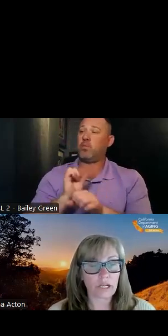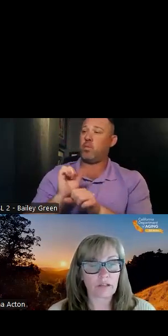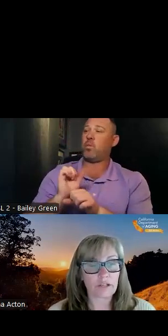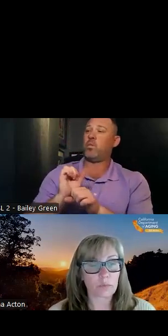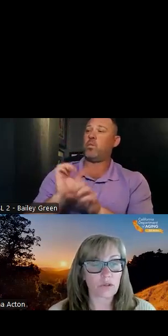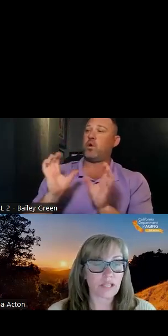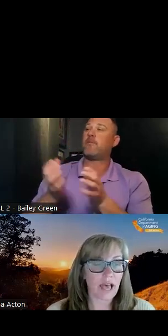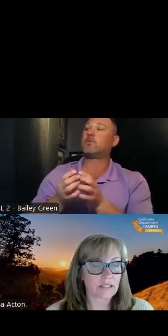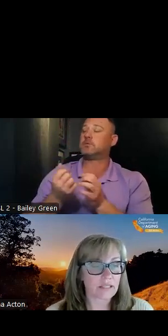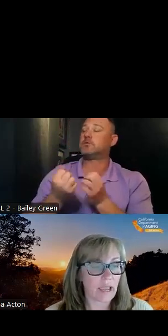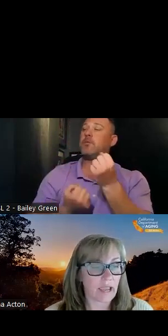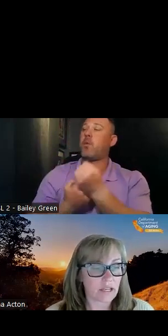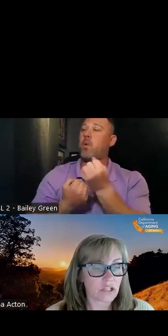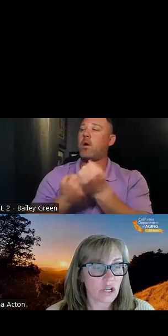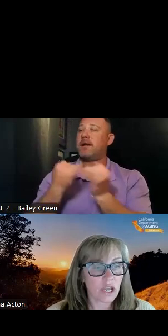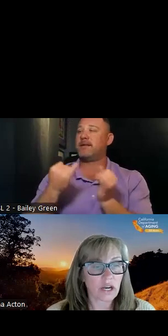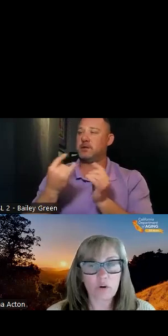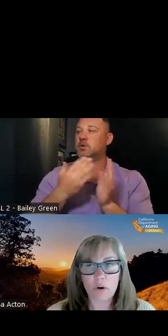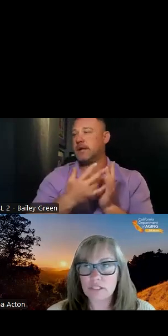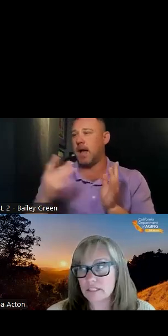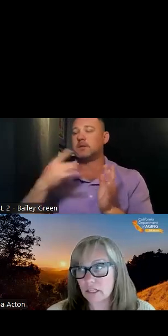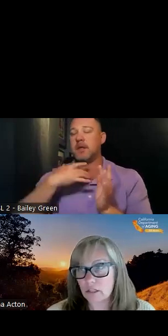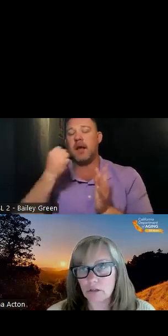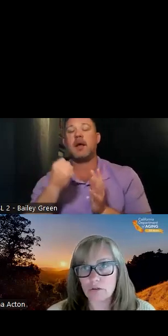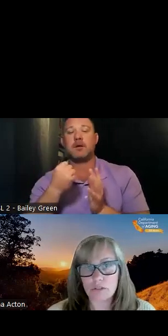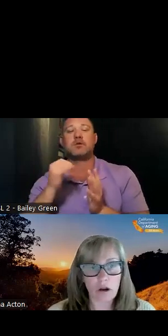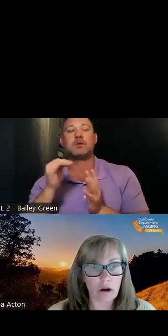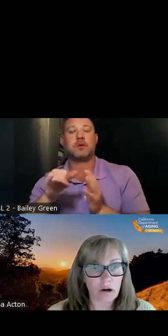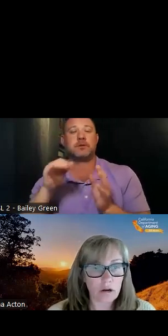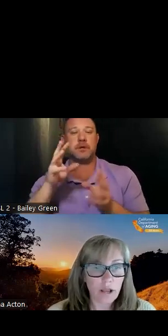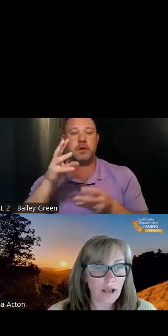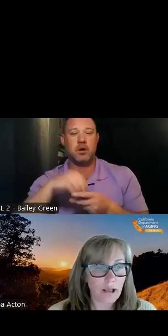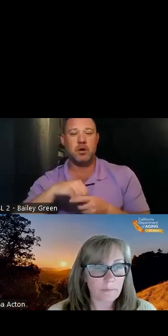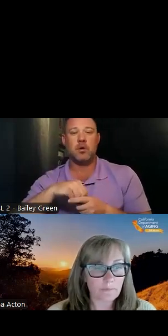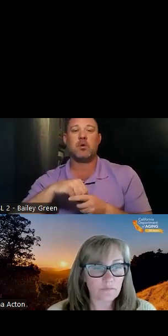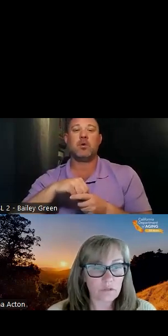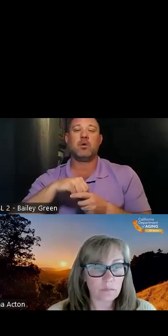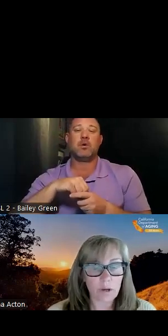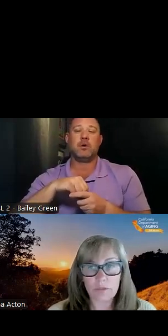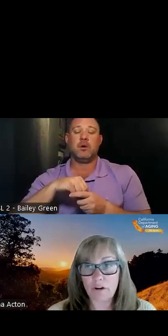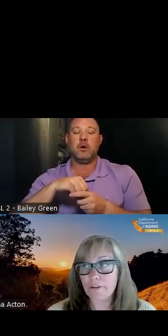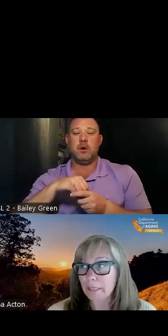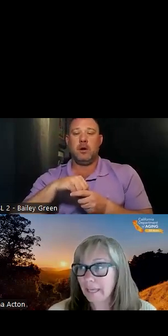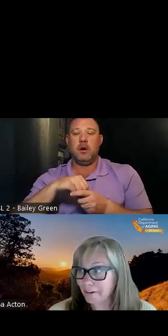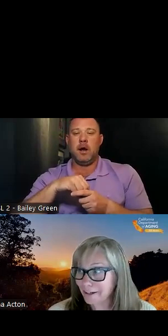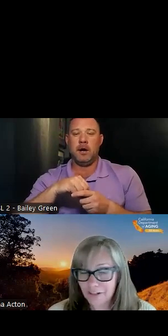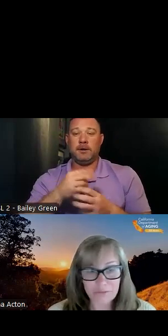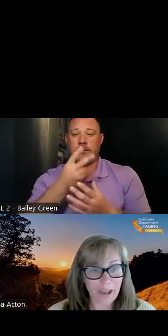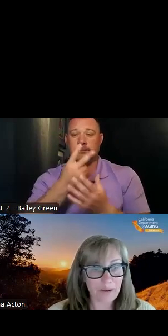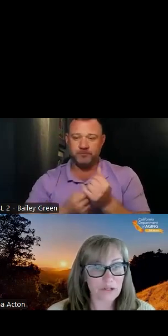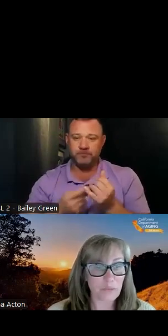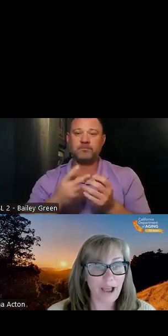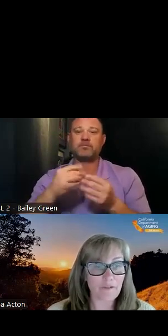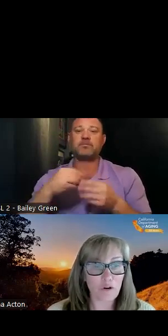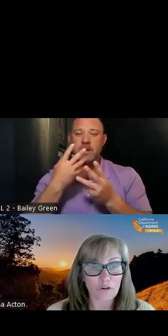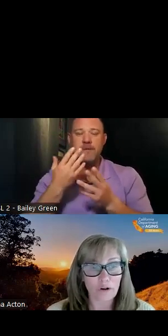support individuals as they age. And of course, this includes our both our family caregivers, right,